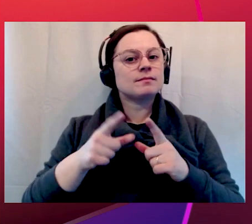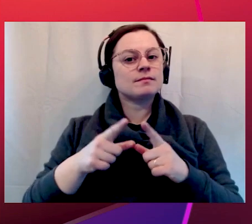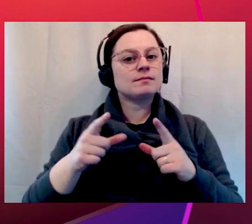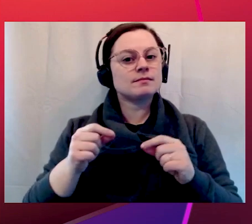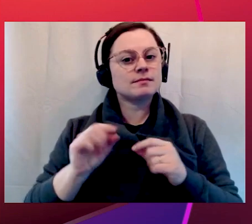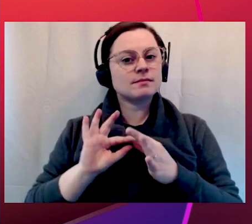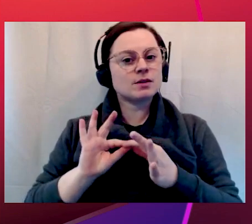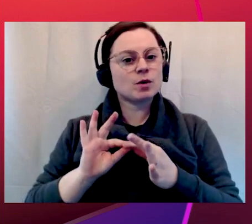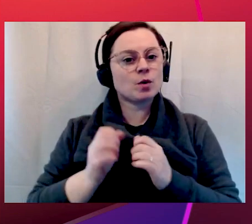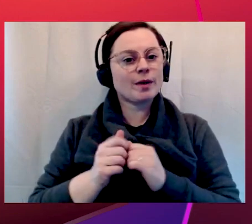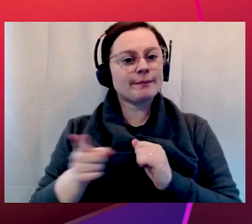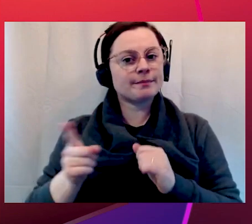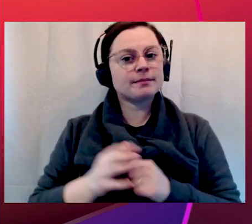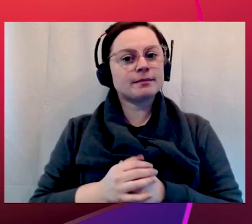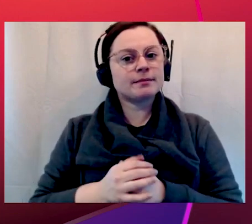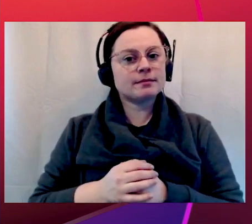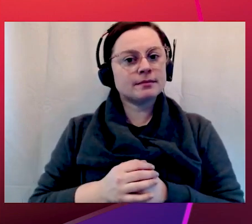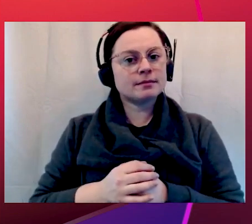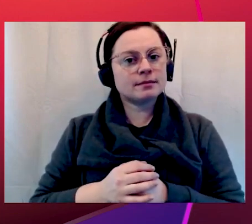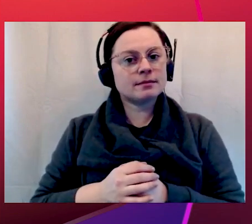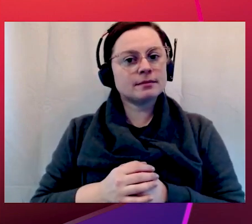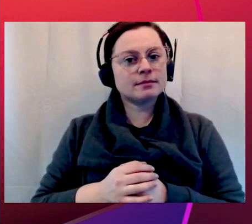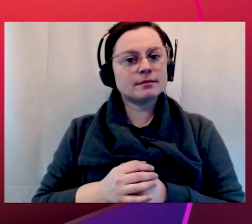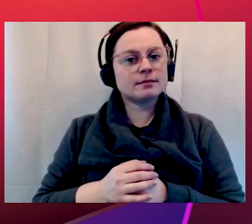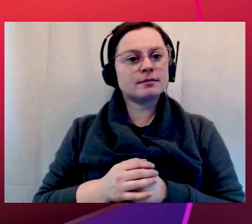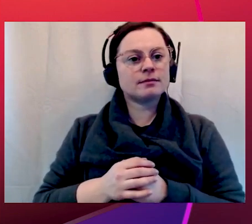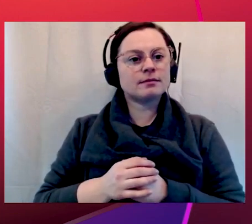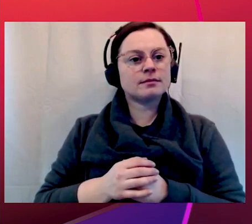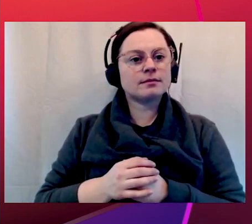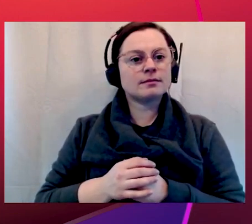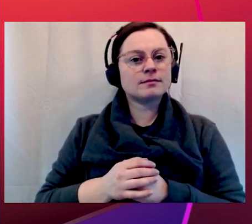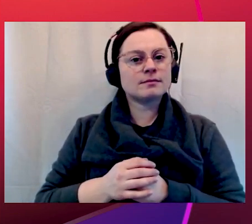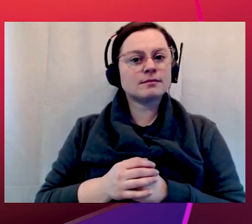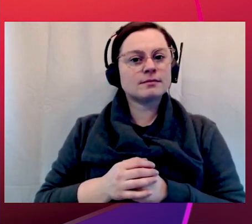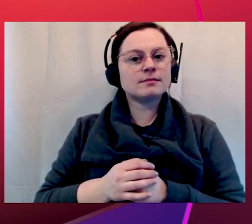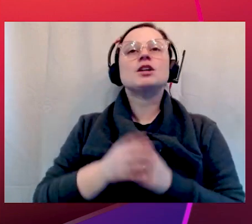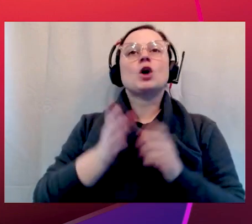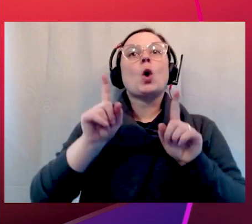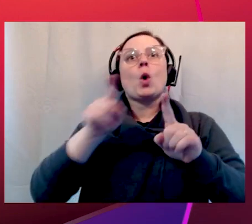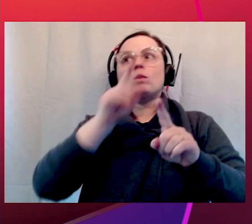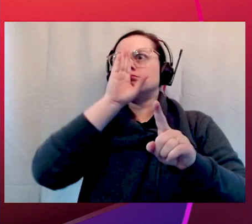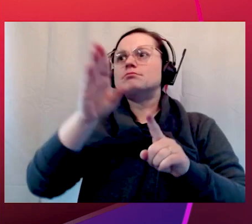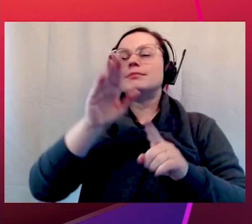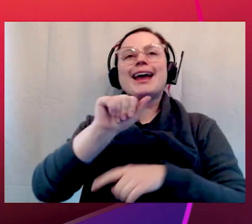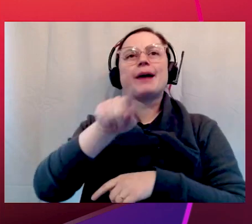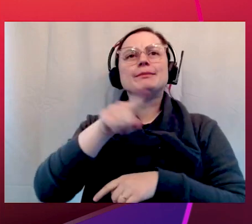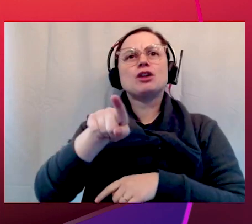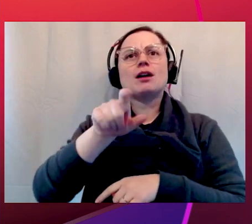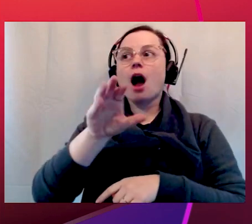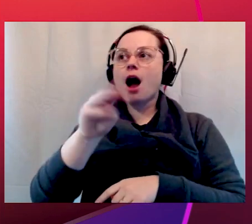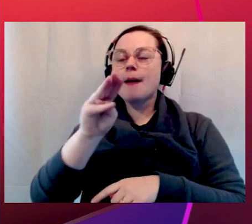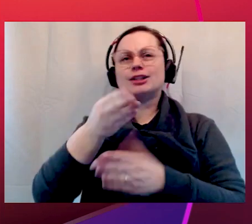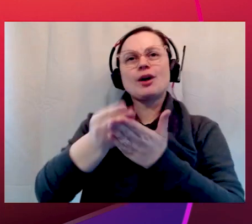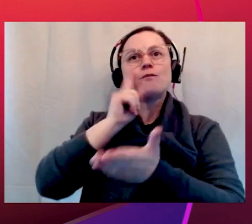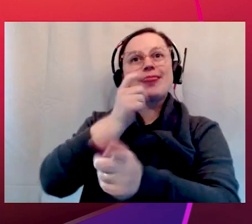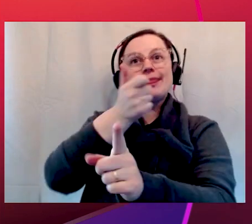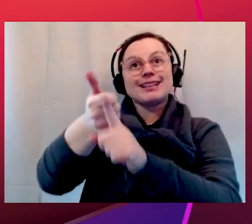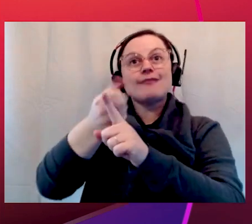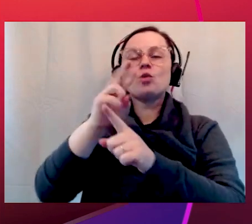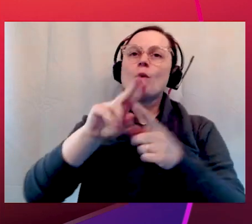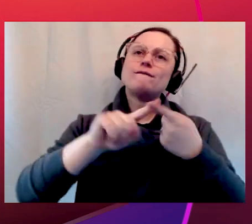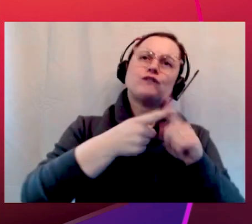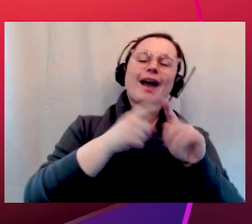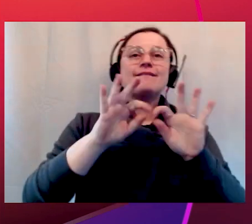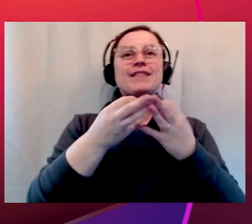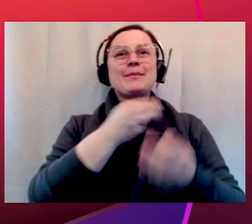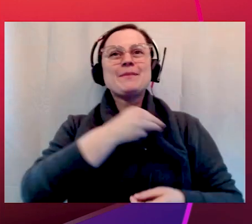Oh, interesting. That's cool. You said for them to go directly on Amazon and shop for wherever they're looking to buy, whether it's for them themselves or a friend or family member.